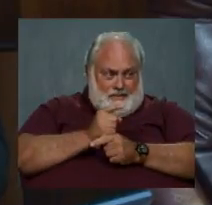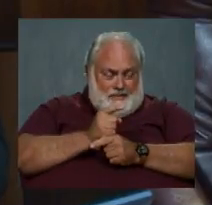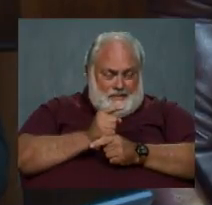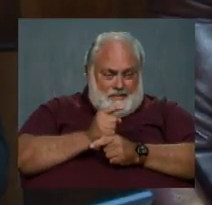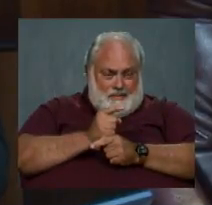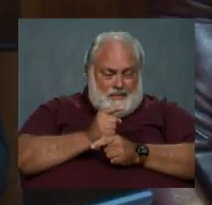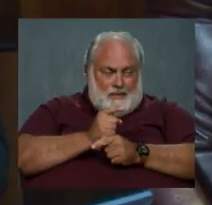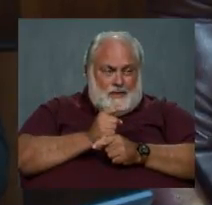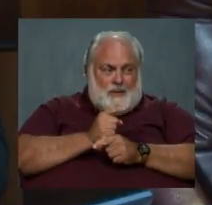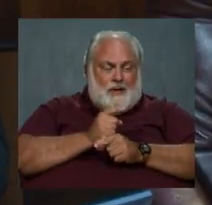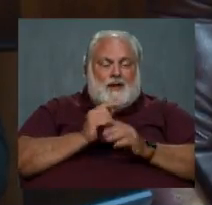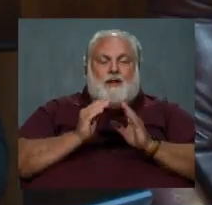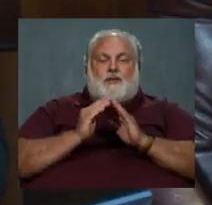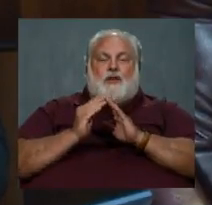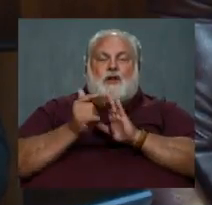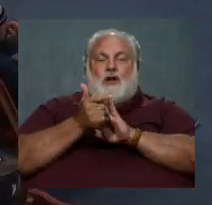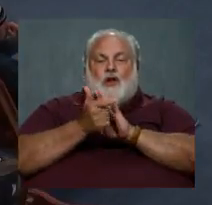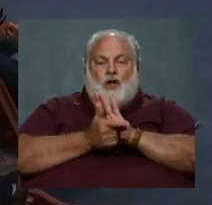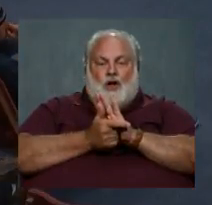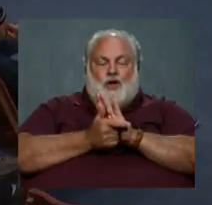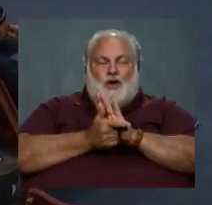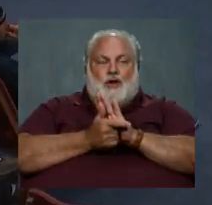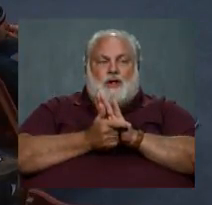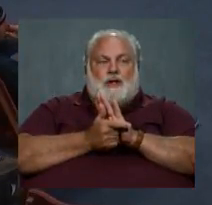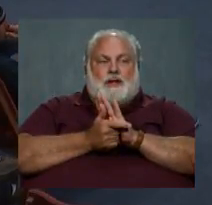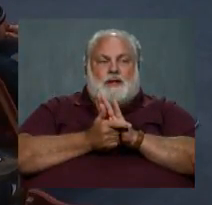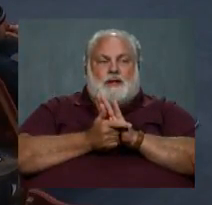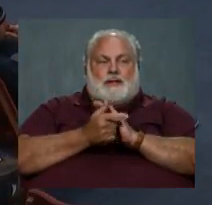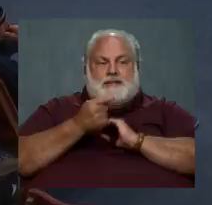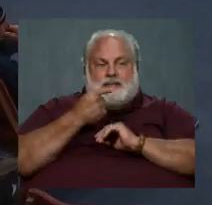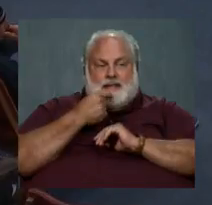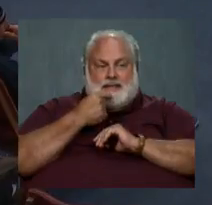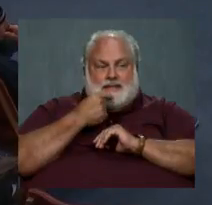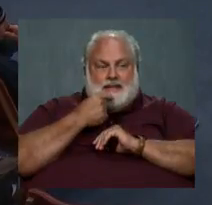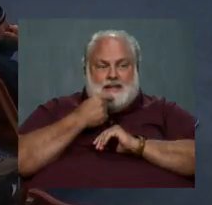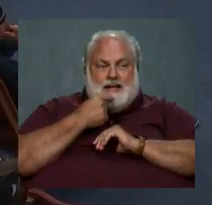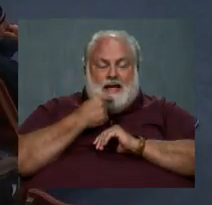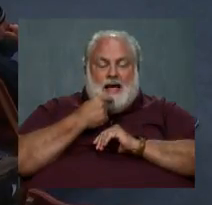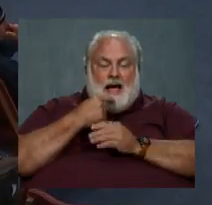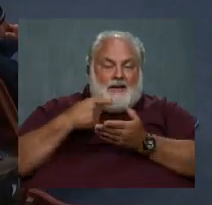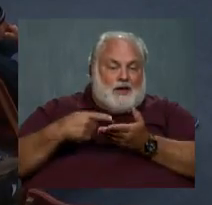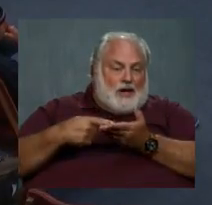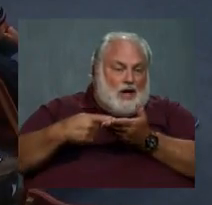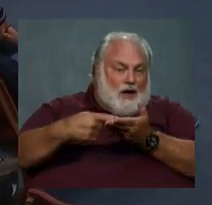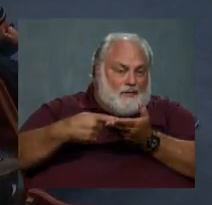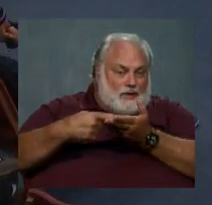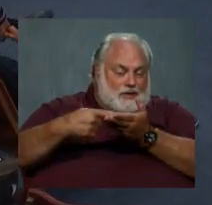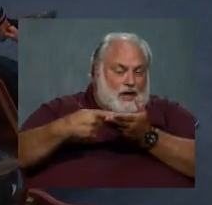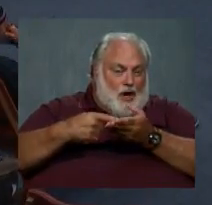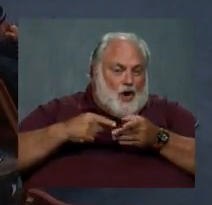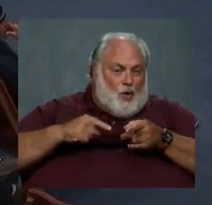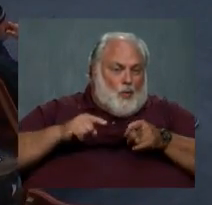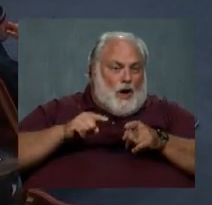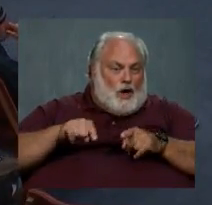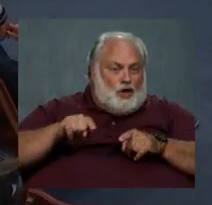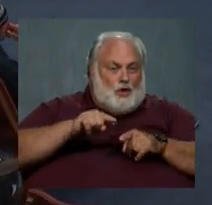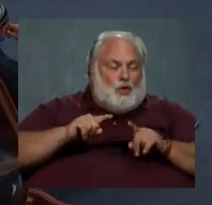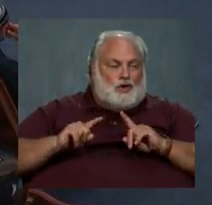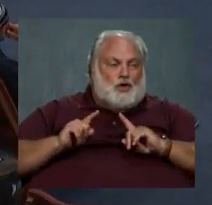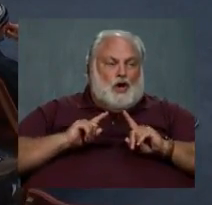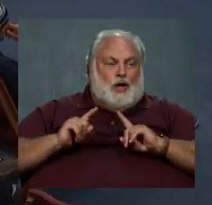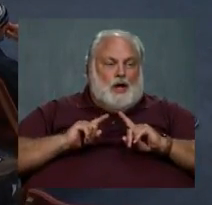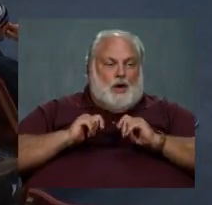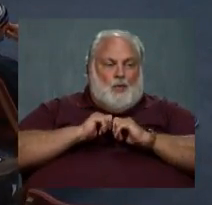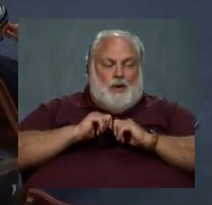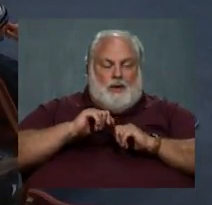incorrect? That's what I said earlier, Vice Mayor, is that I think I'd had a conversation while y'all were talking